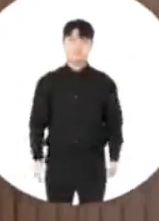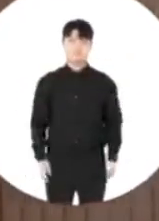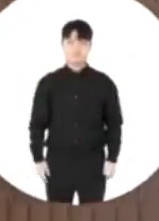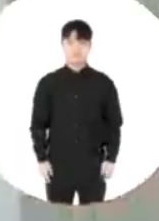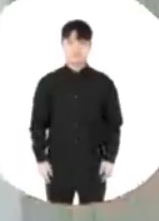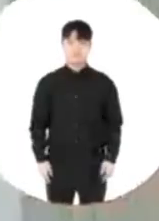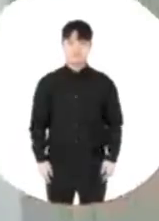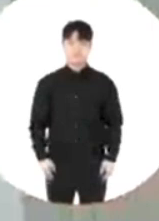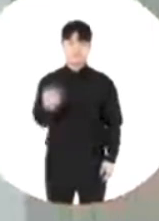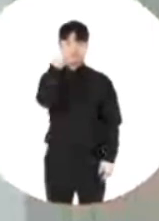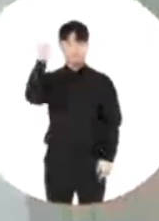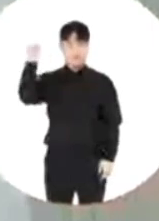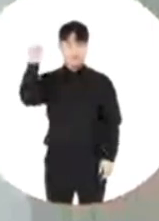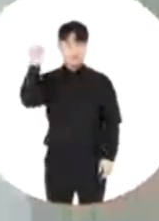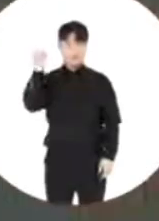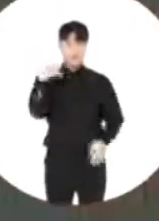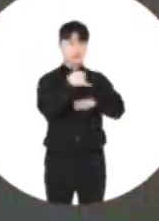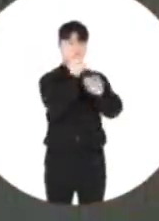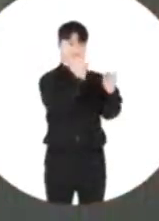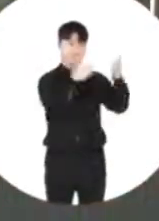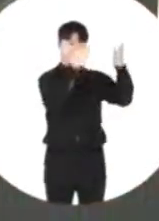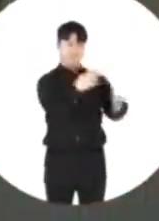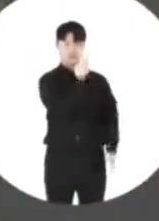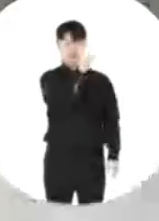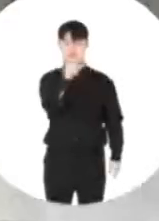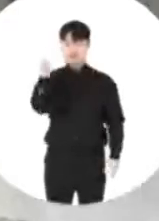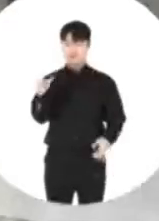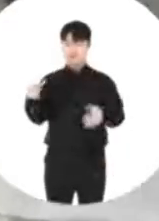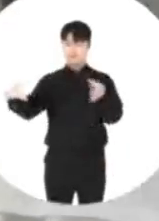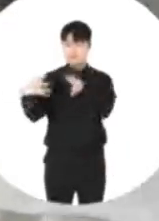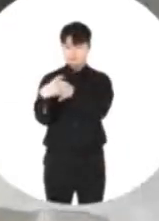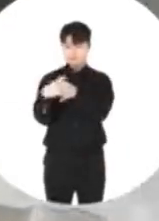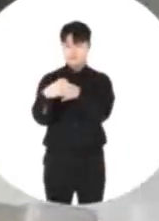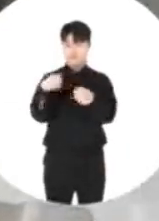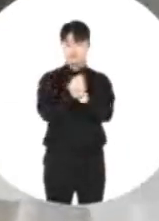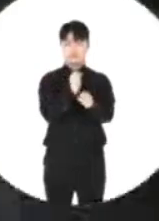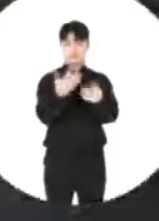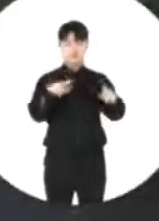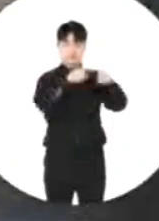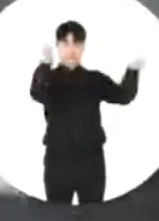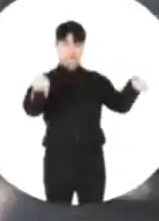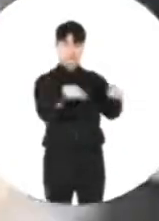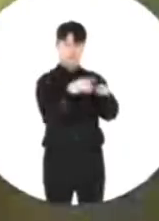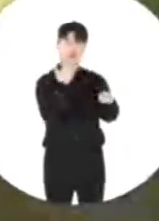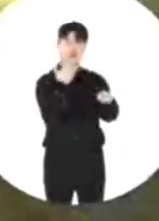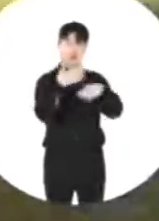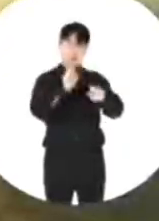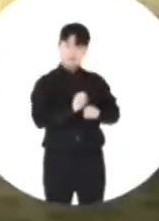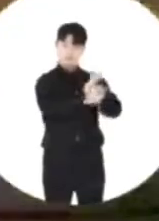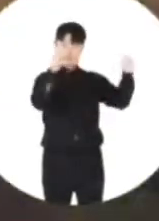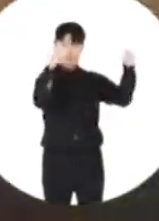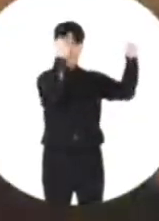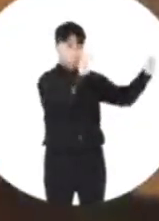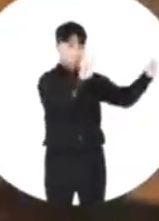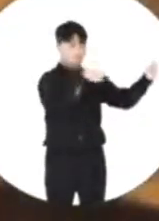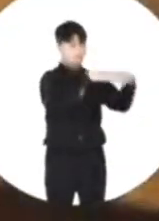a stand. Created in collaboration with the French designers Ronan and Erwin Burlek, it will fit